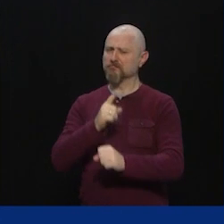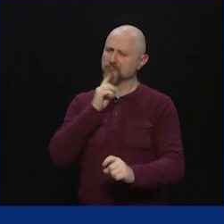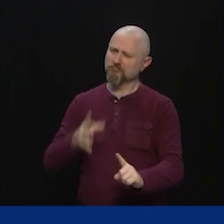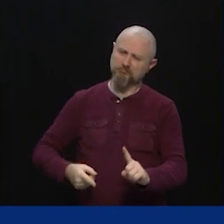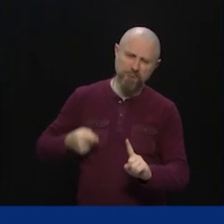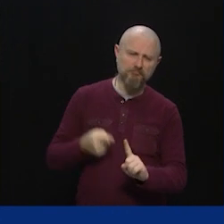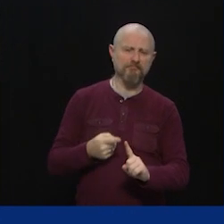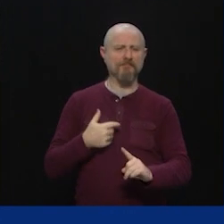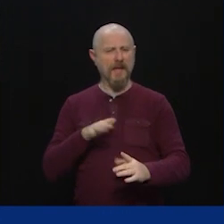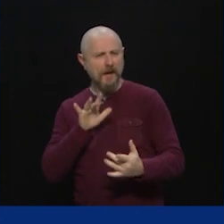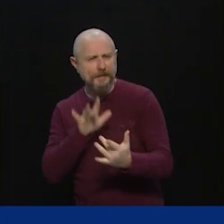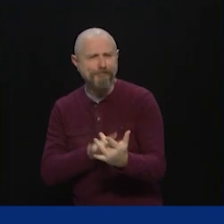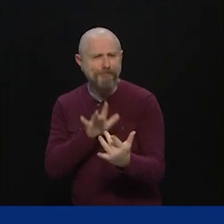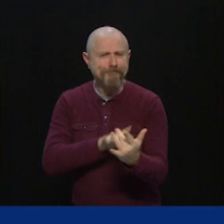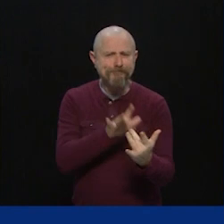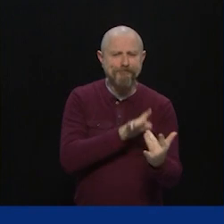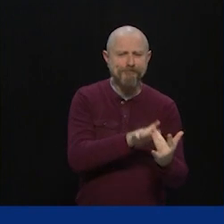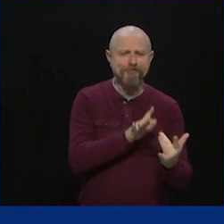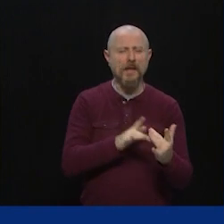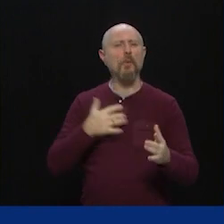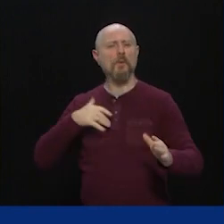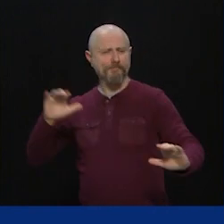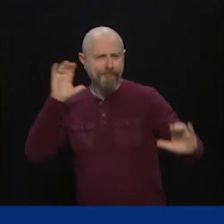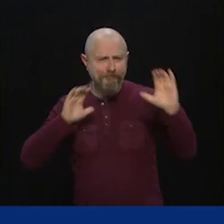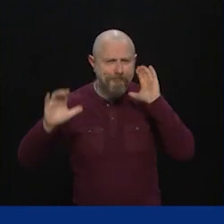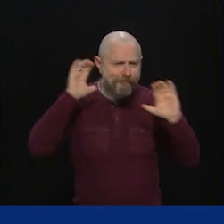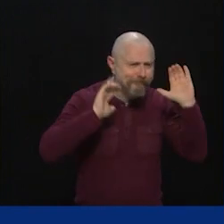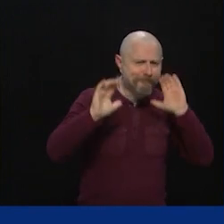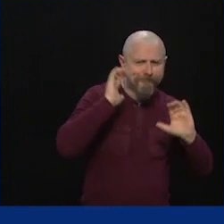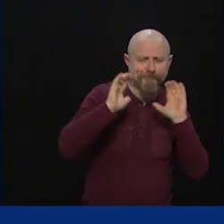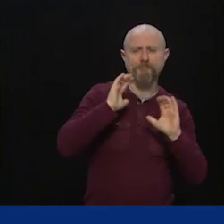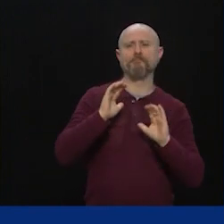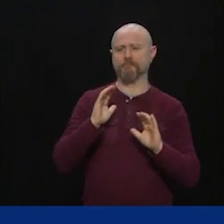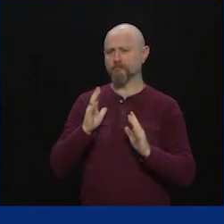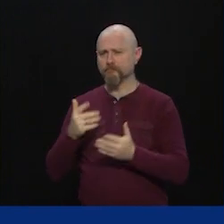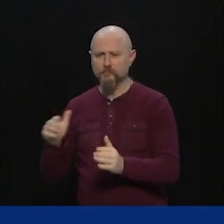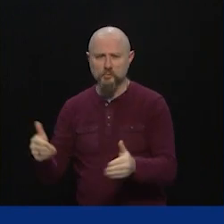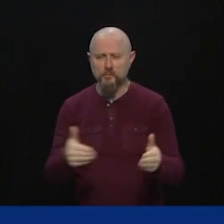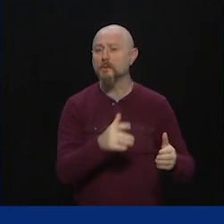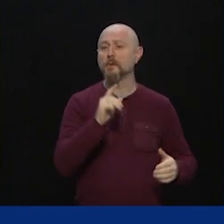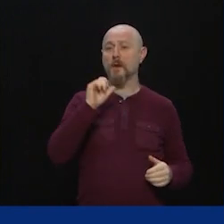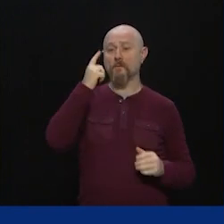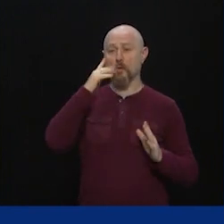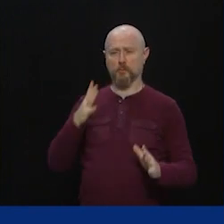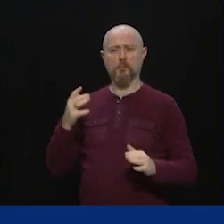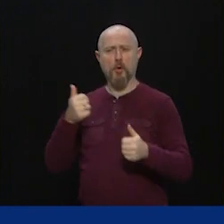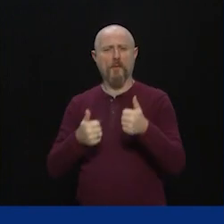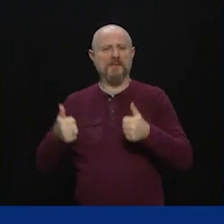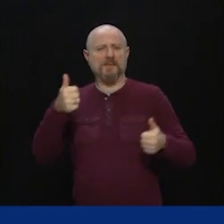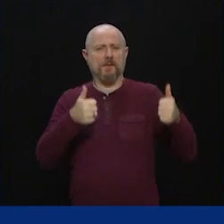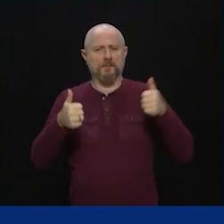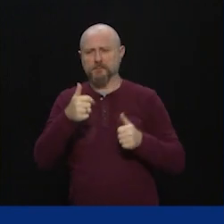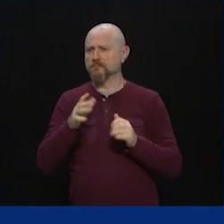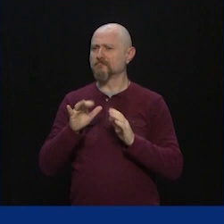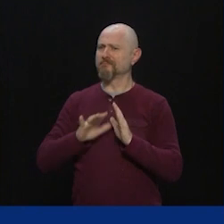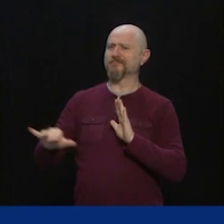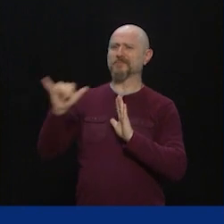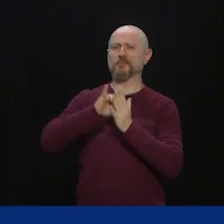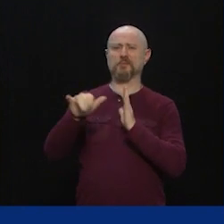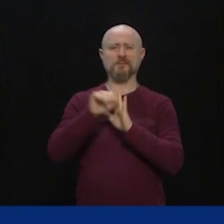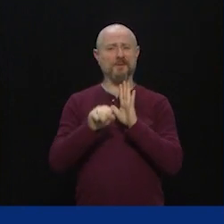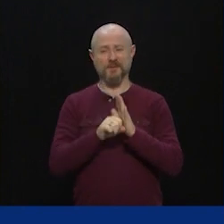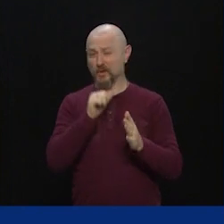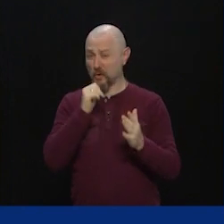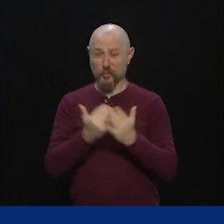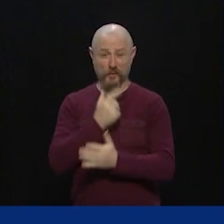other local elected officials all across New York State. This isn't new. Anyone who knew her and her time as lieutenant governor knew